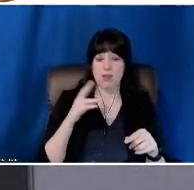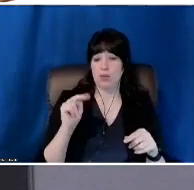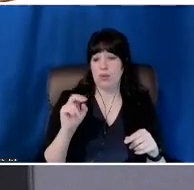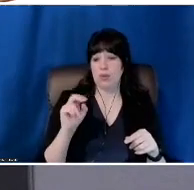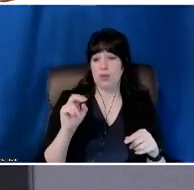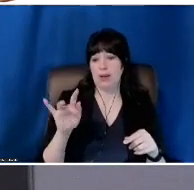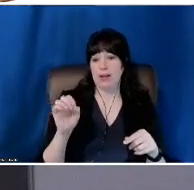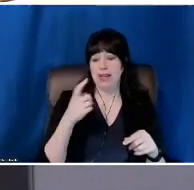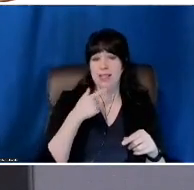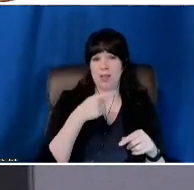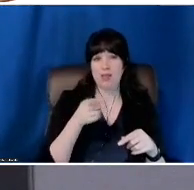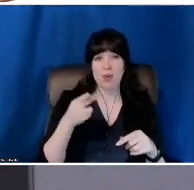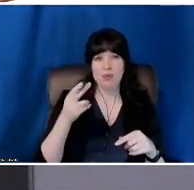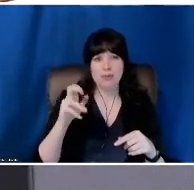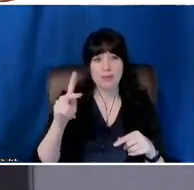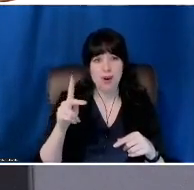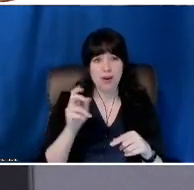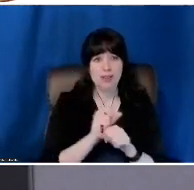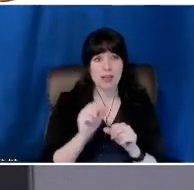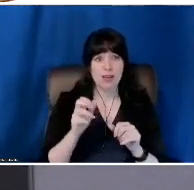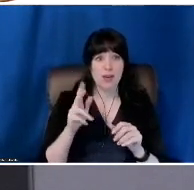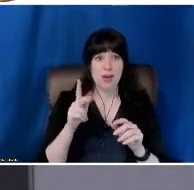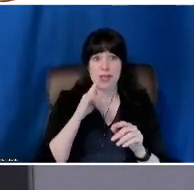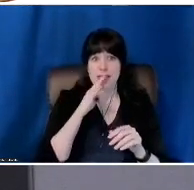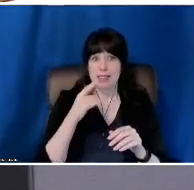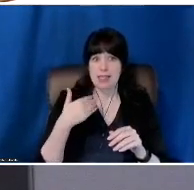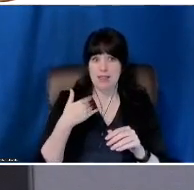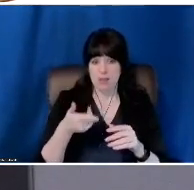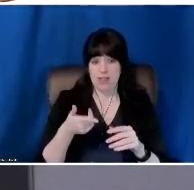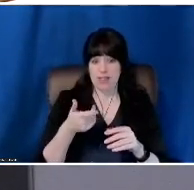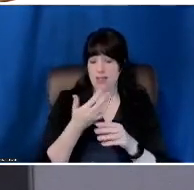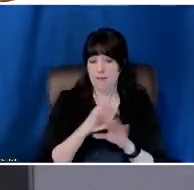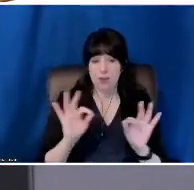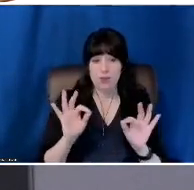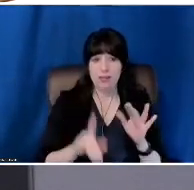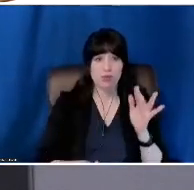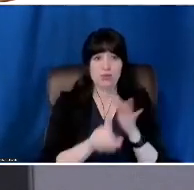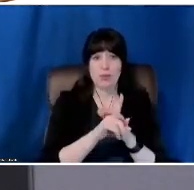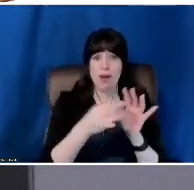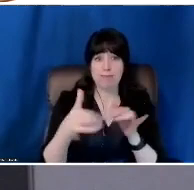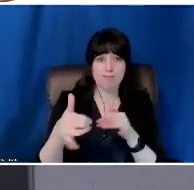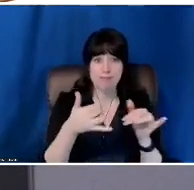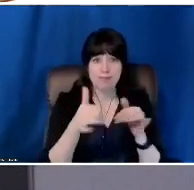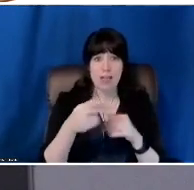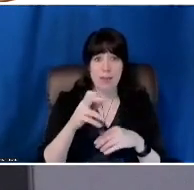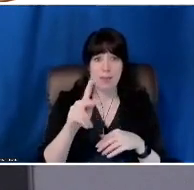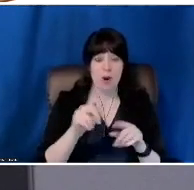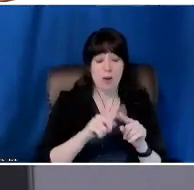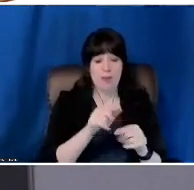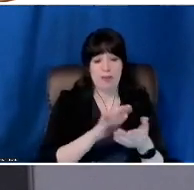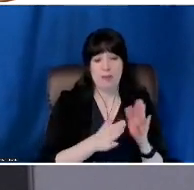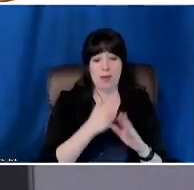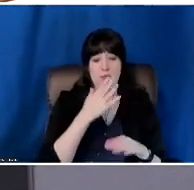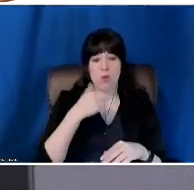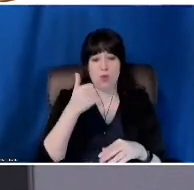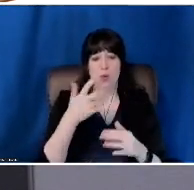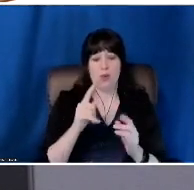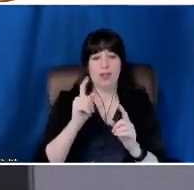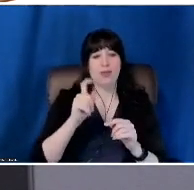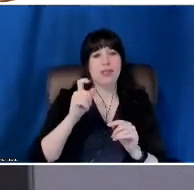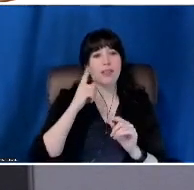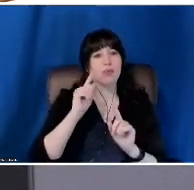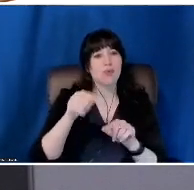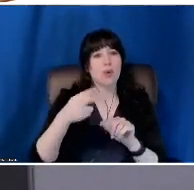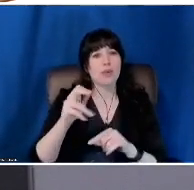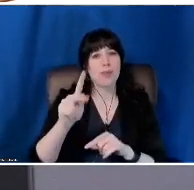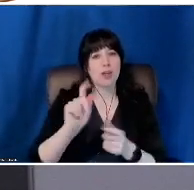parks are saviors for people who have kids, and it's free just to show up. But as the kids get older, their need to go to the park changes, and sometimes they don't